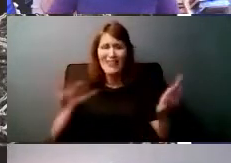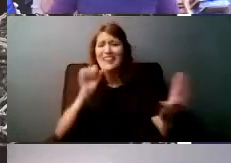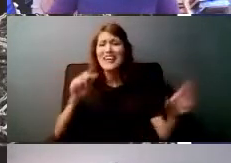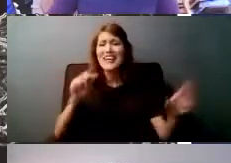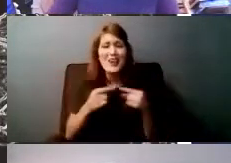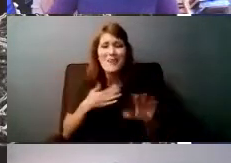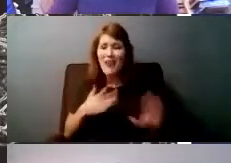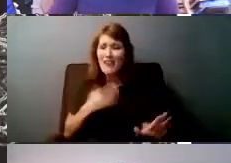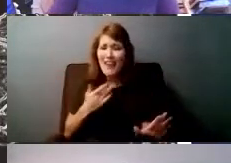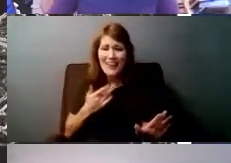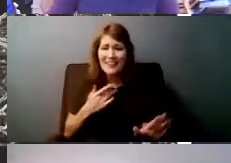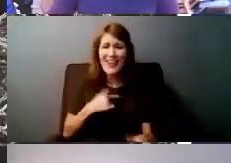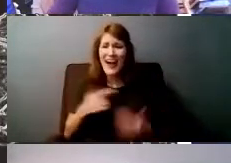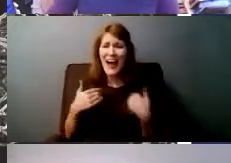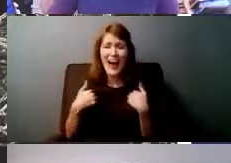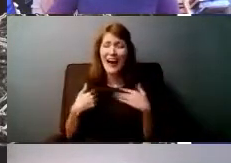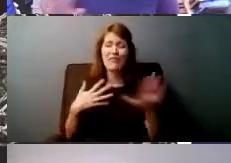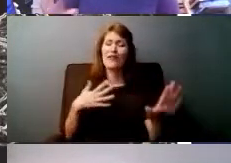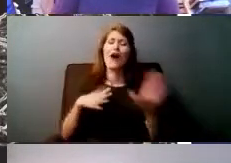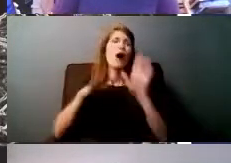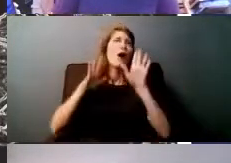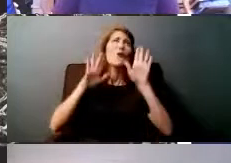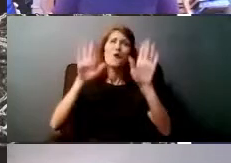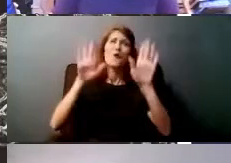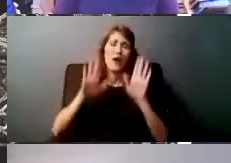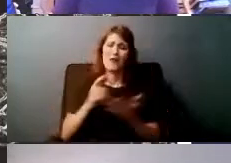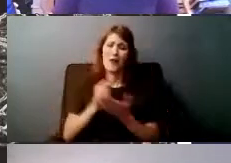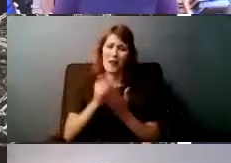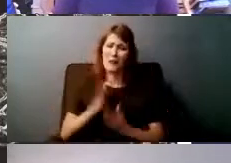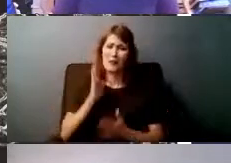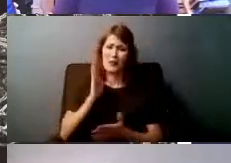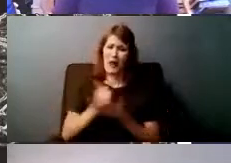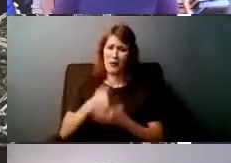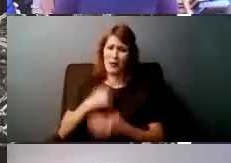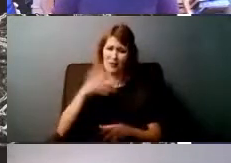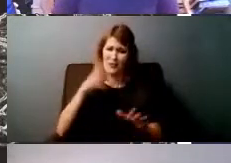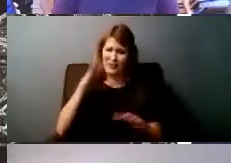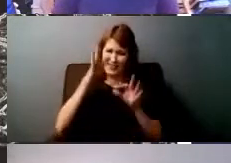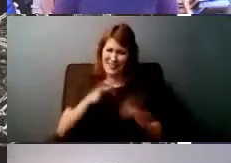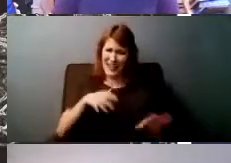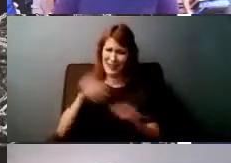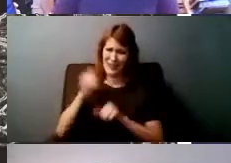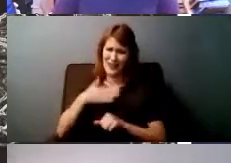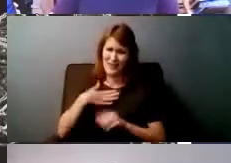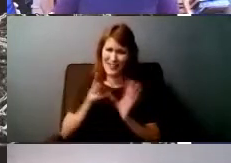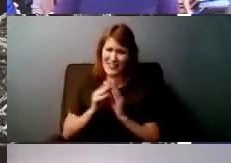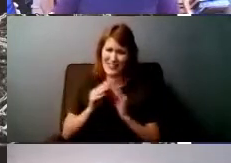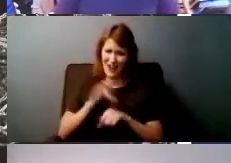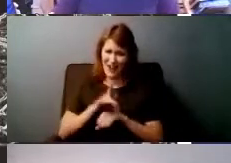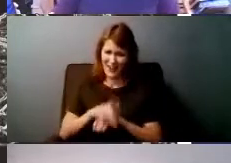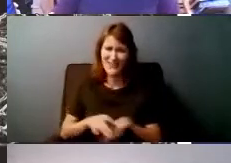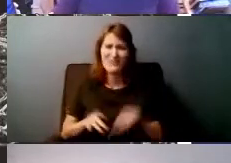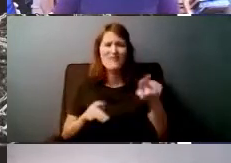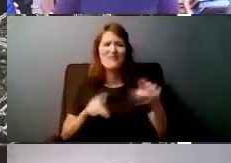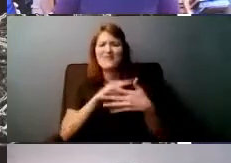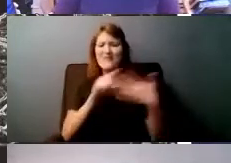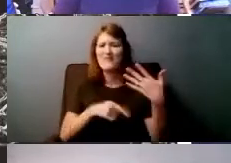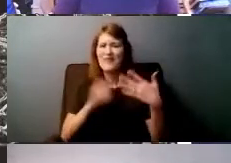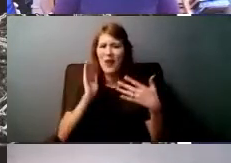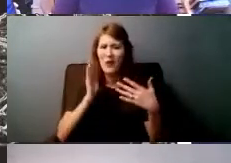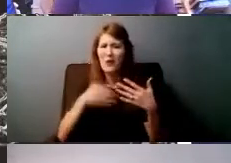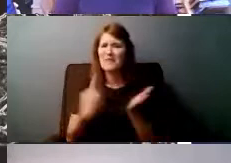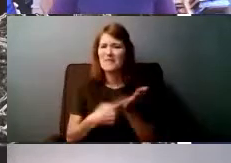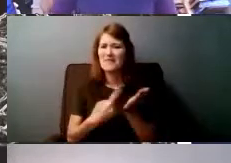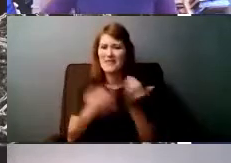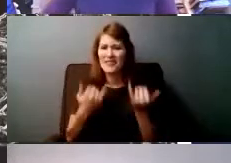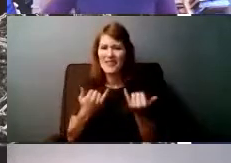very lovely therapist that'll help me get over if you decide to leave my session early. So this is what we're going to be going through today, and I hope that this